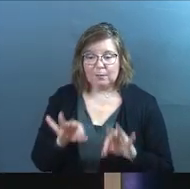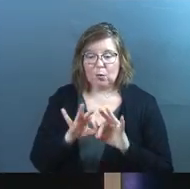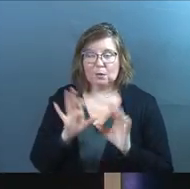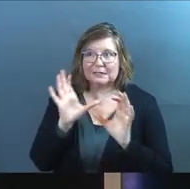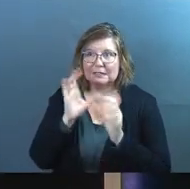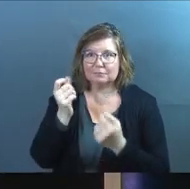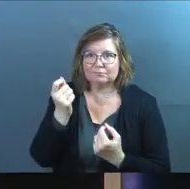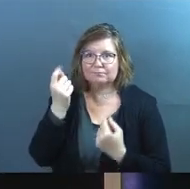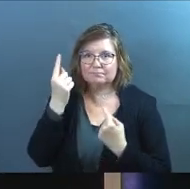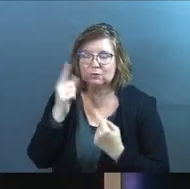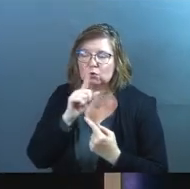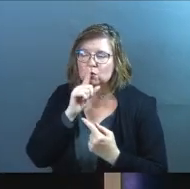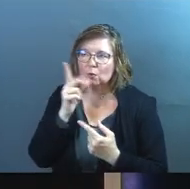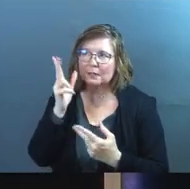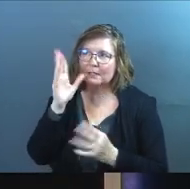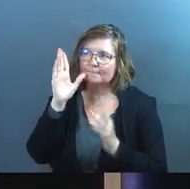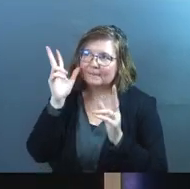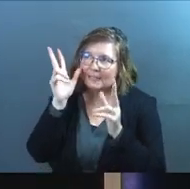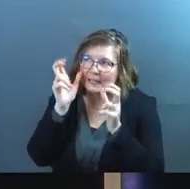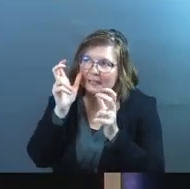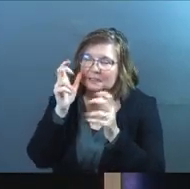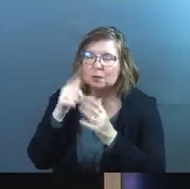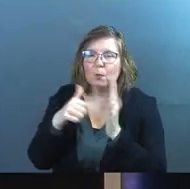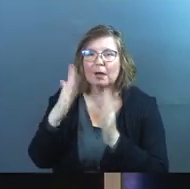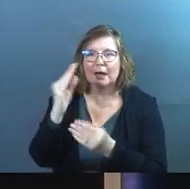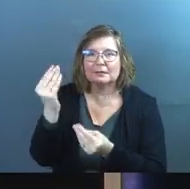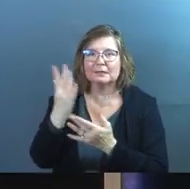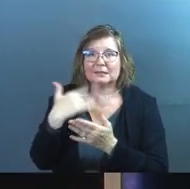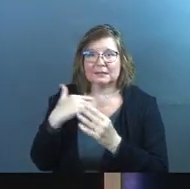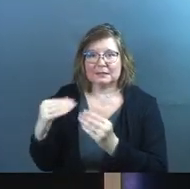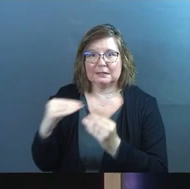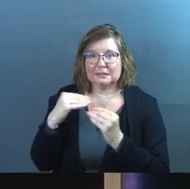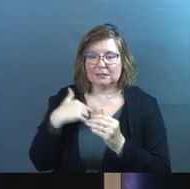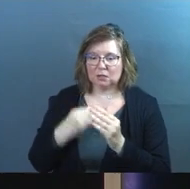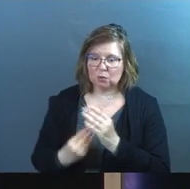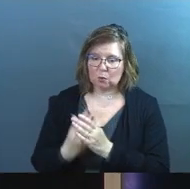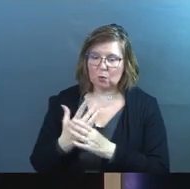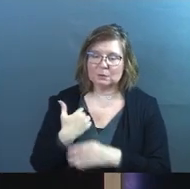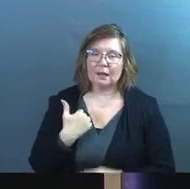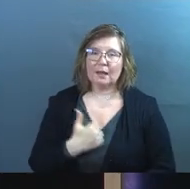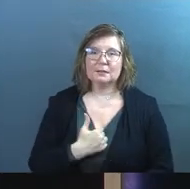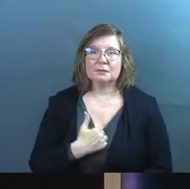of seeking to understand, to truly listen to what God is saying to us as he teaches us and grows us.